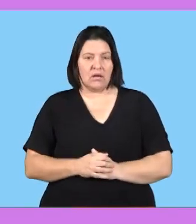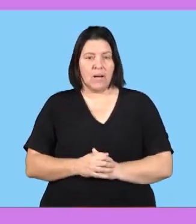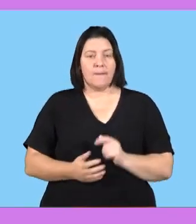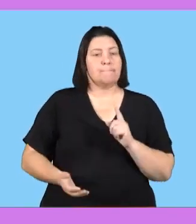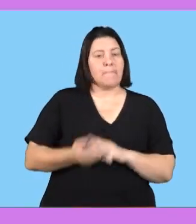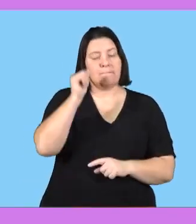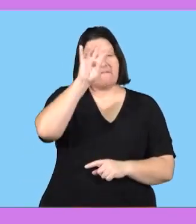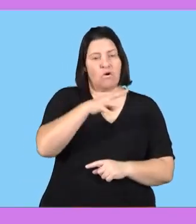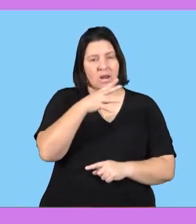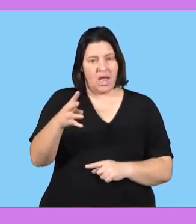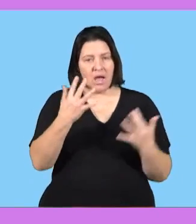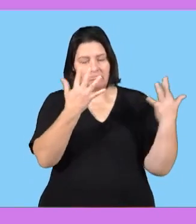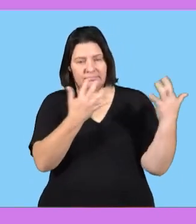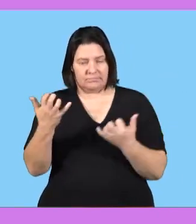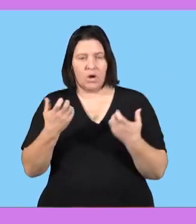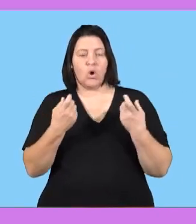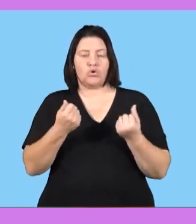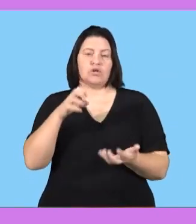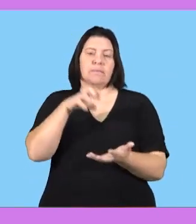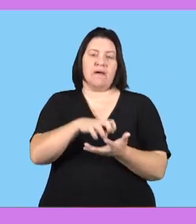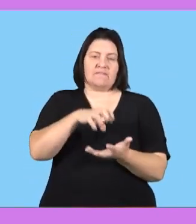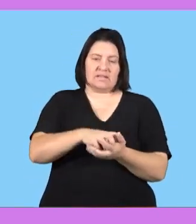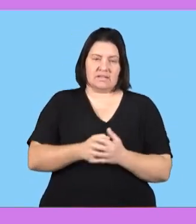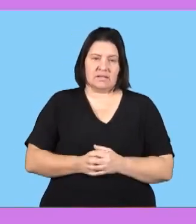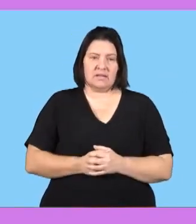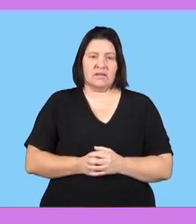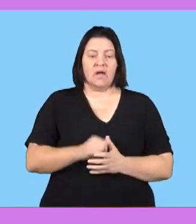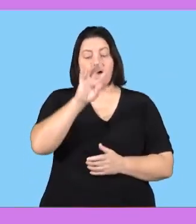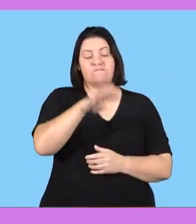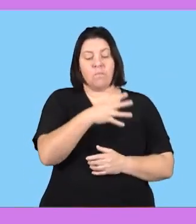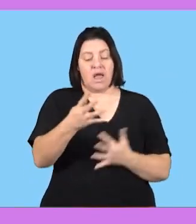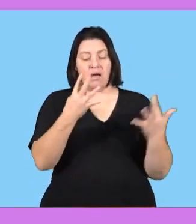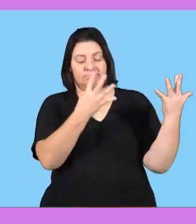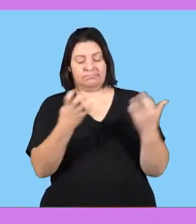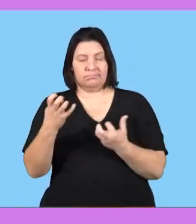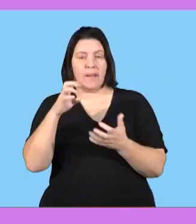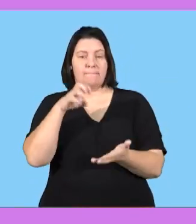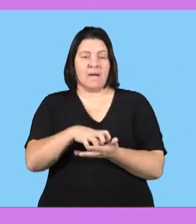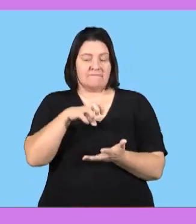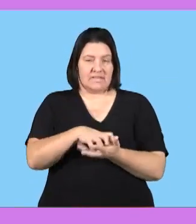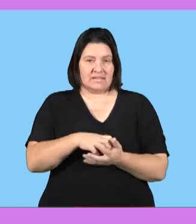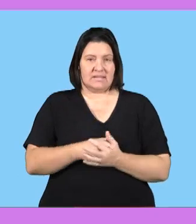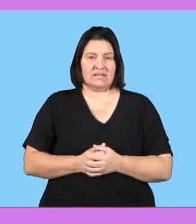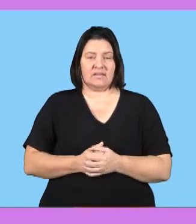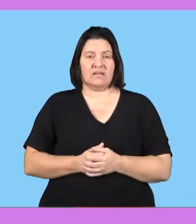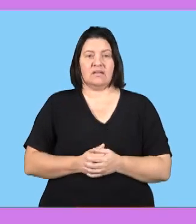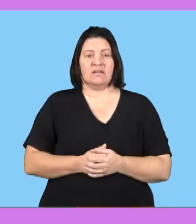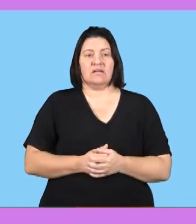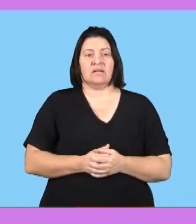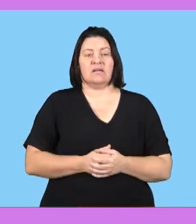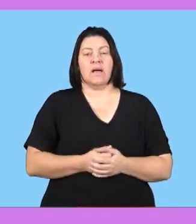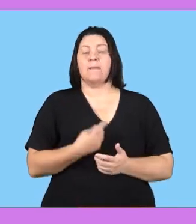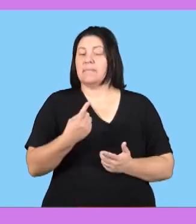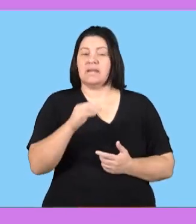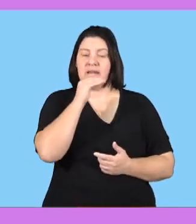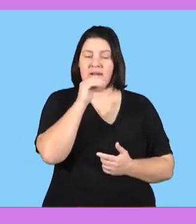Determine the formula to calculate the cost of muffins. The formula to calculate the cost of muffins is